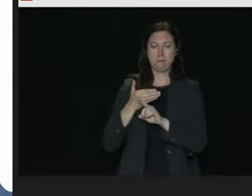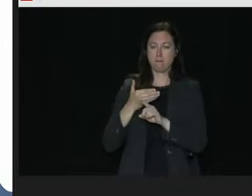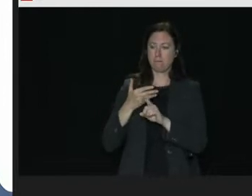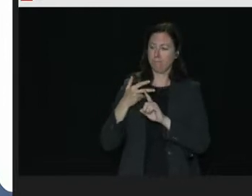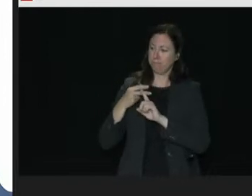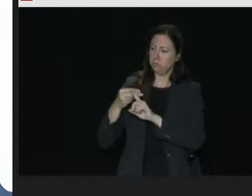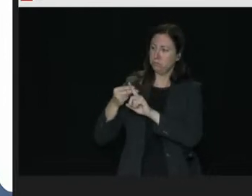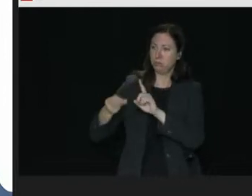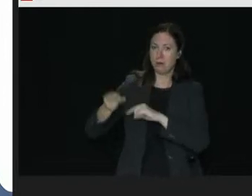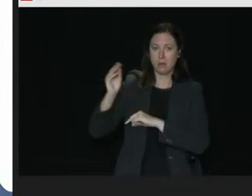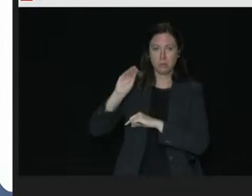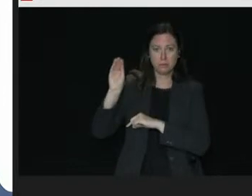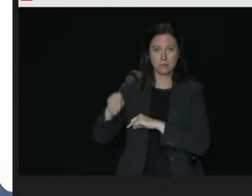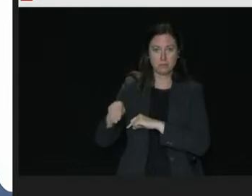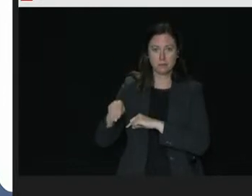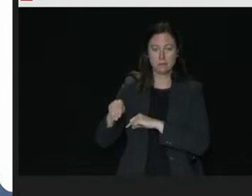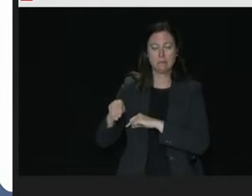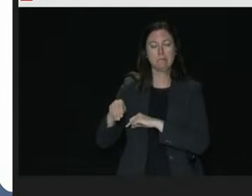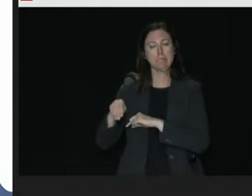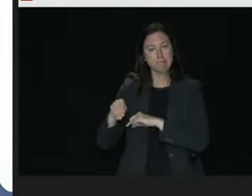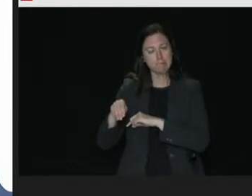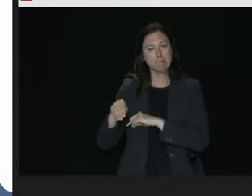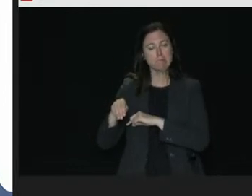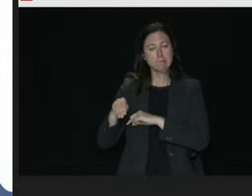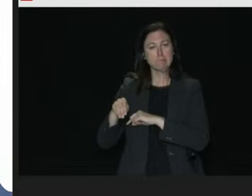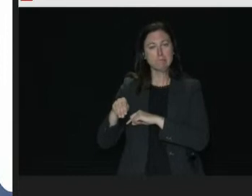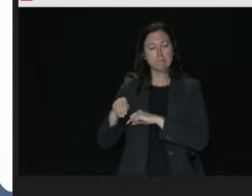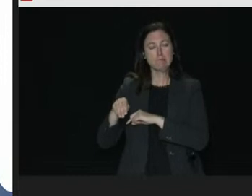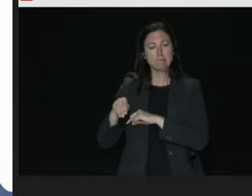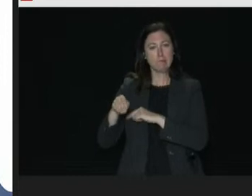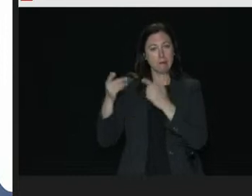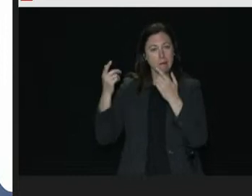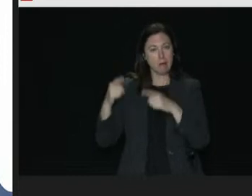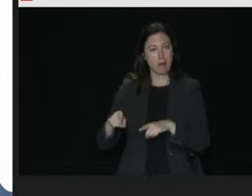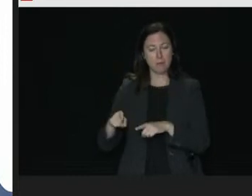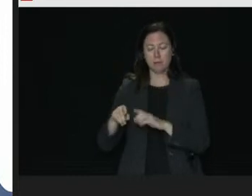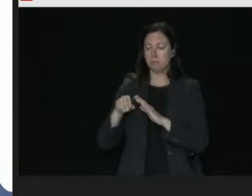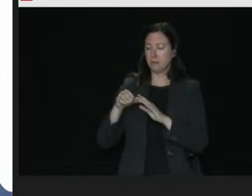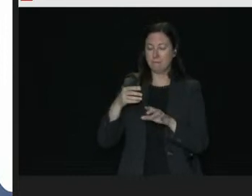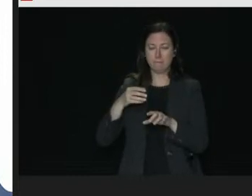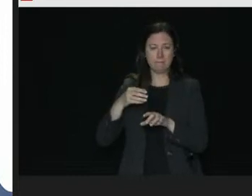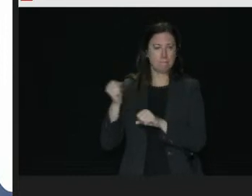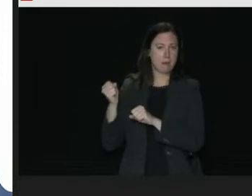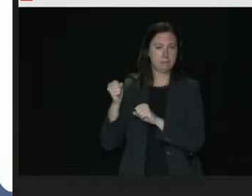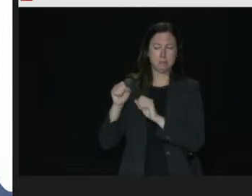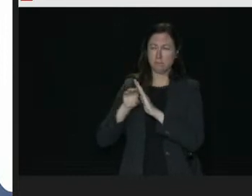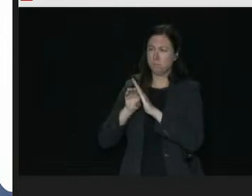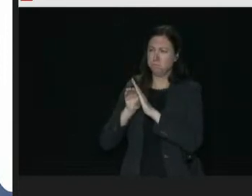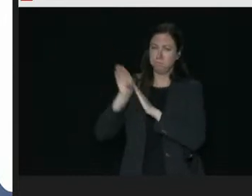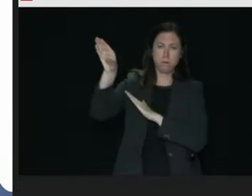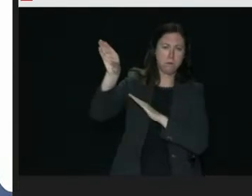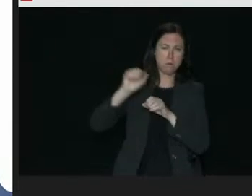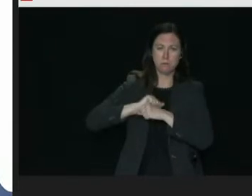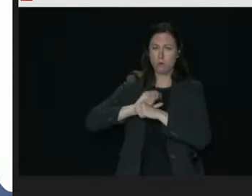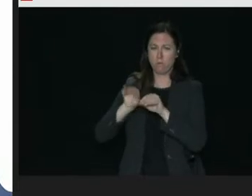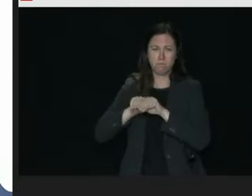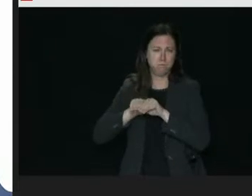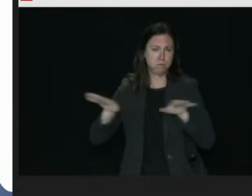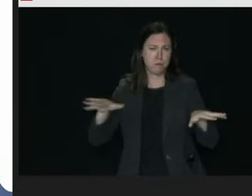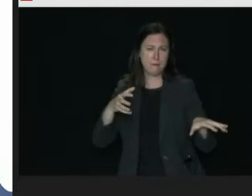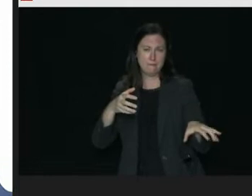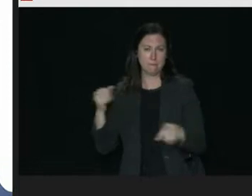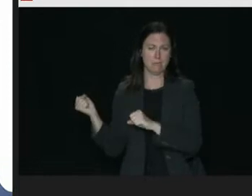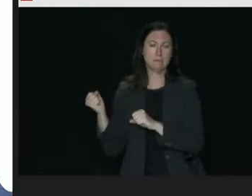vaccination coverage was achieved experienced a sharp and large rebound in disease